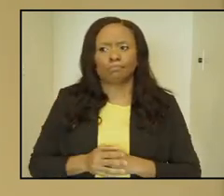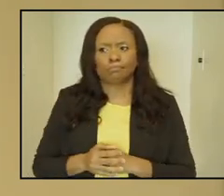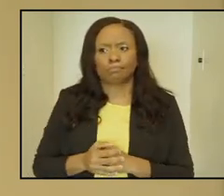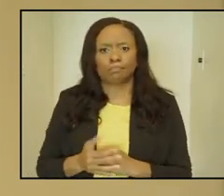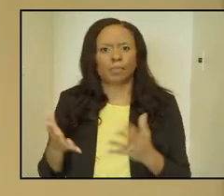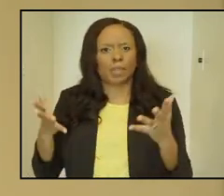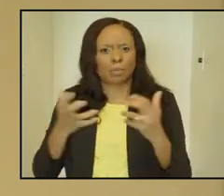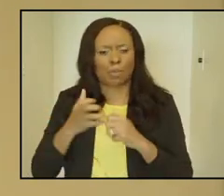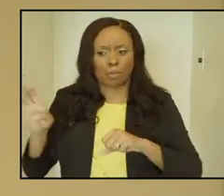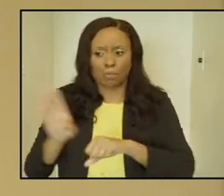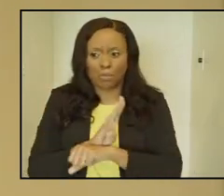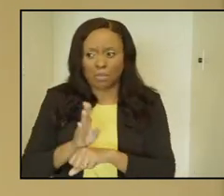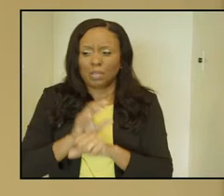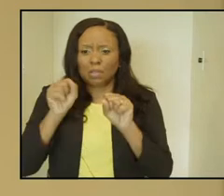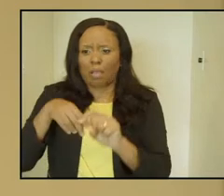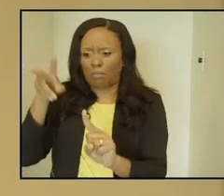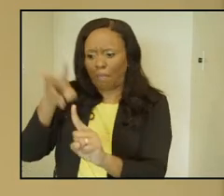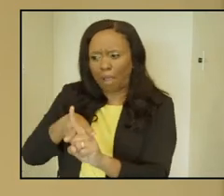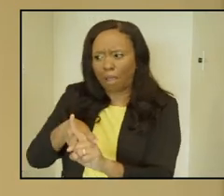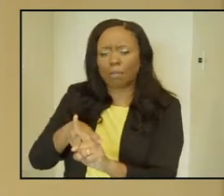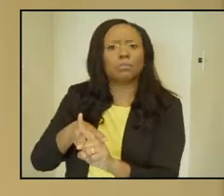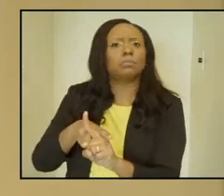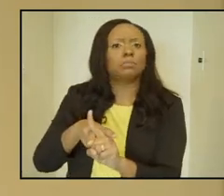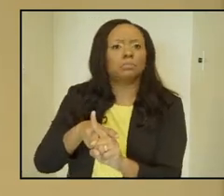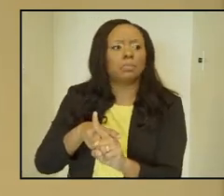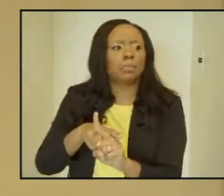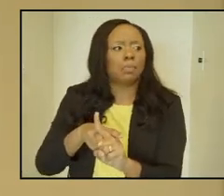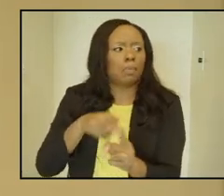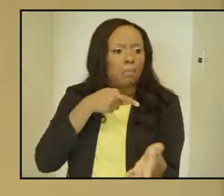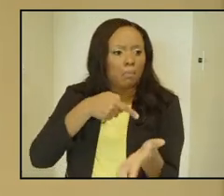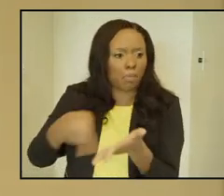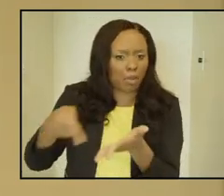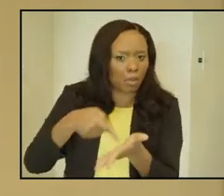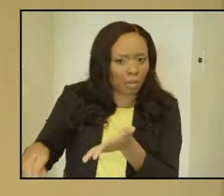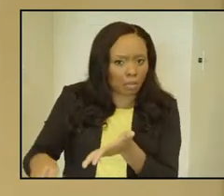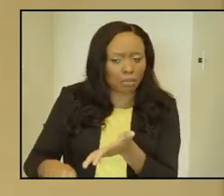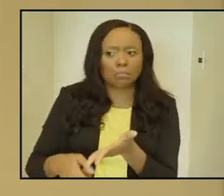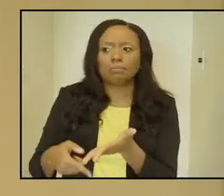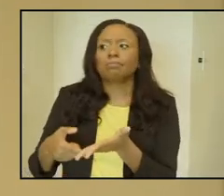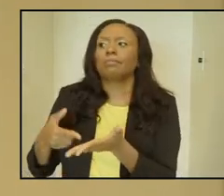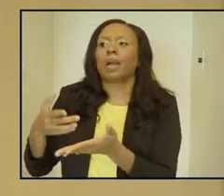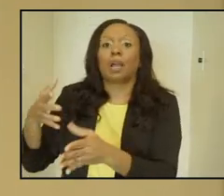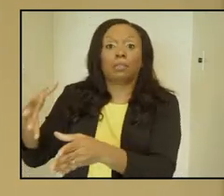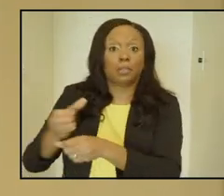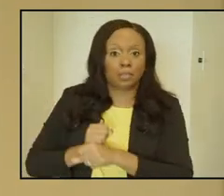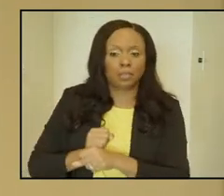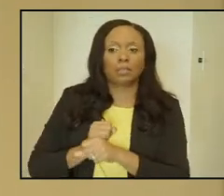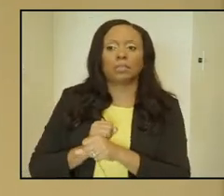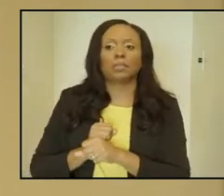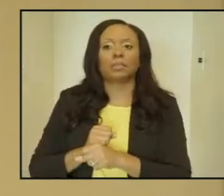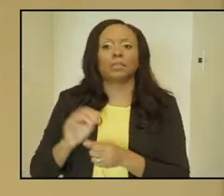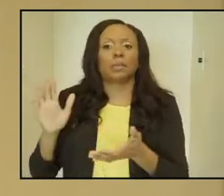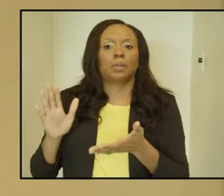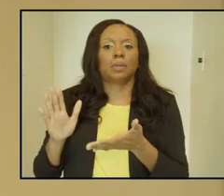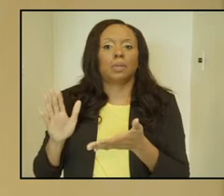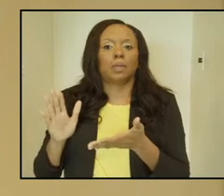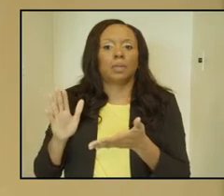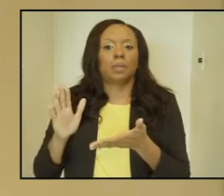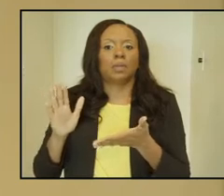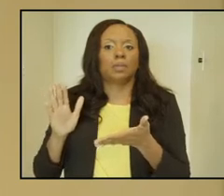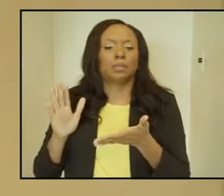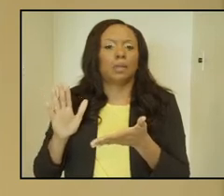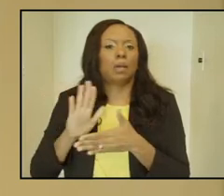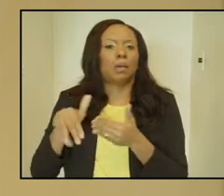make their corporate filings and e-payments and receive electronically registered documents and certificates, all without leaving